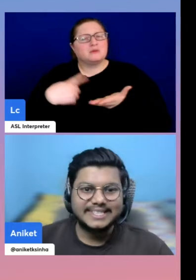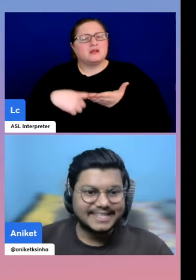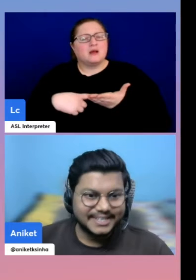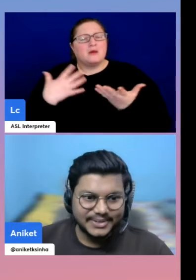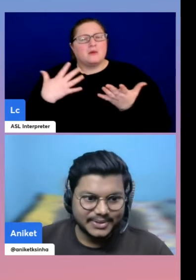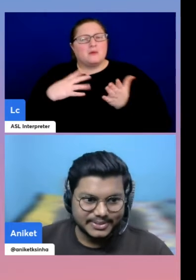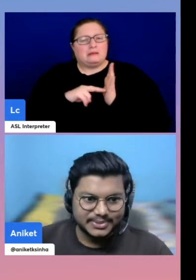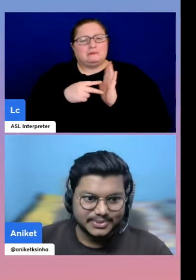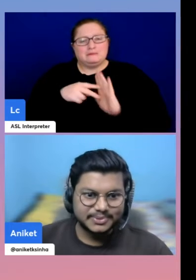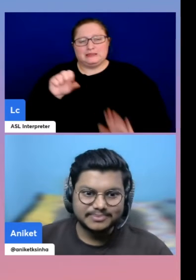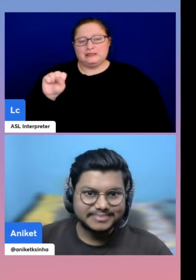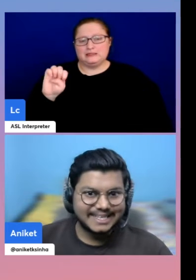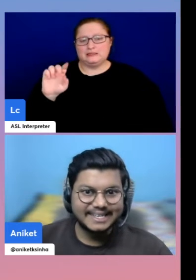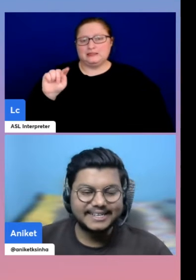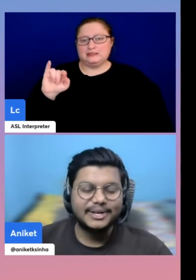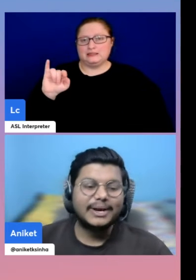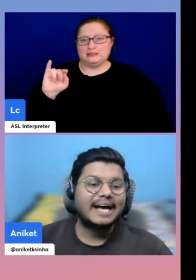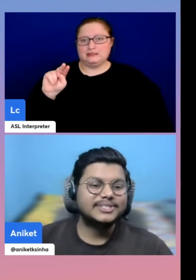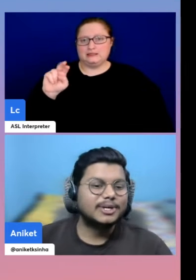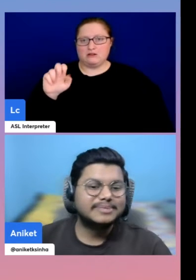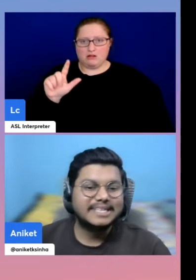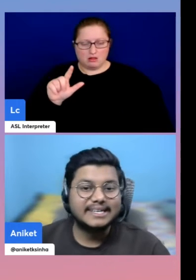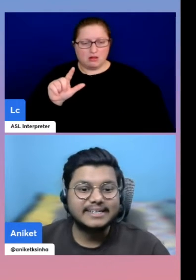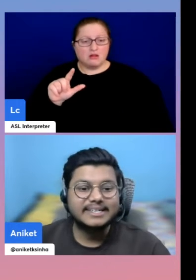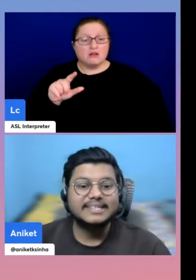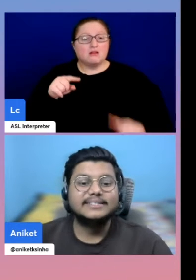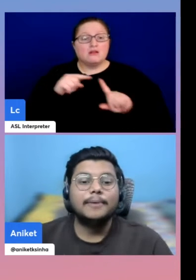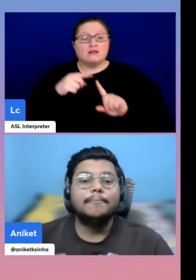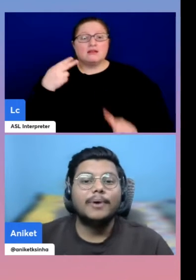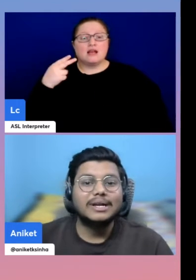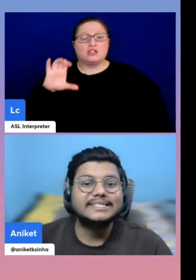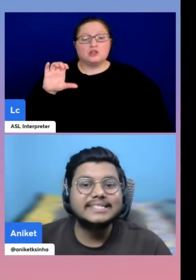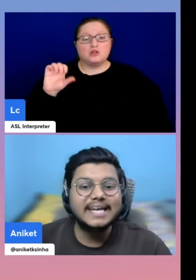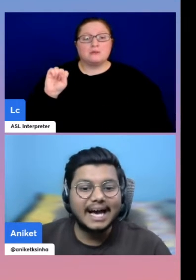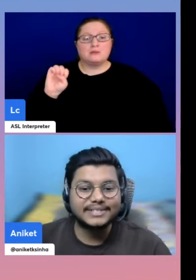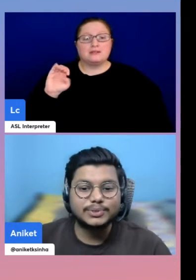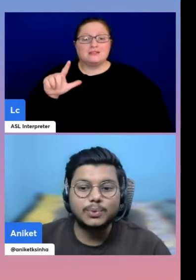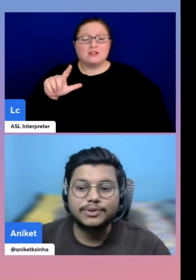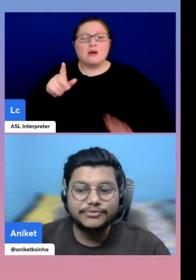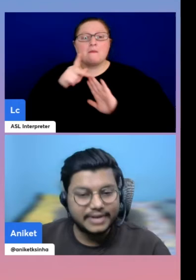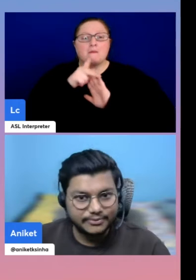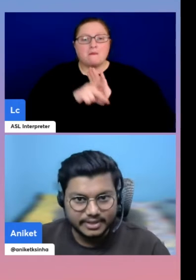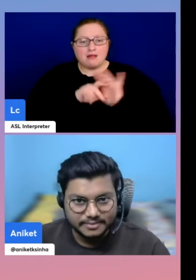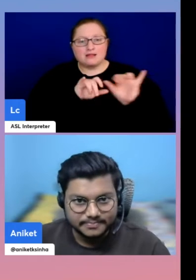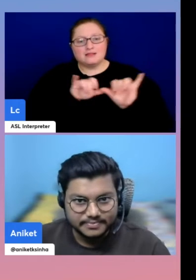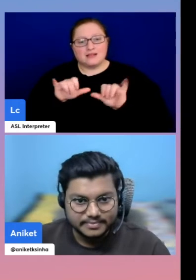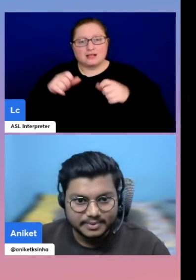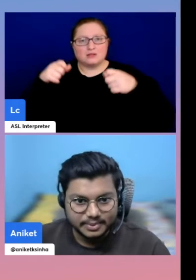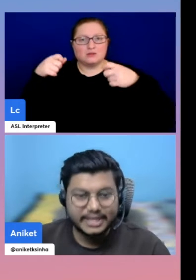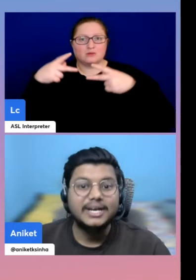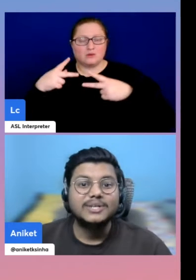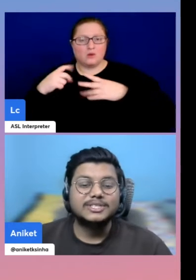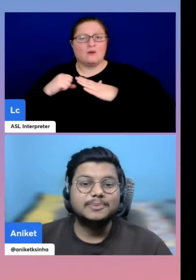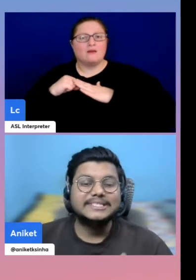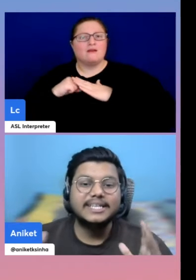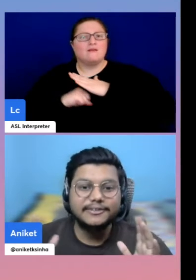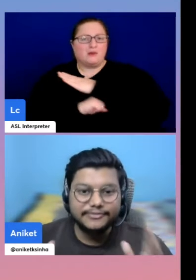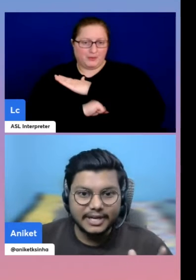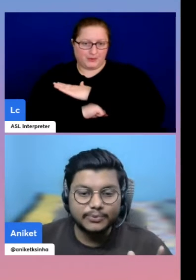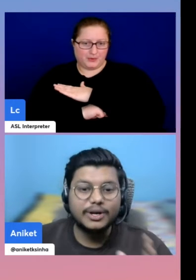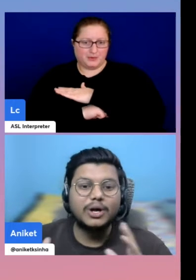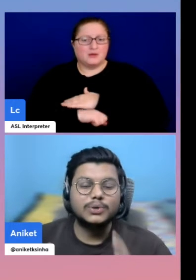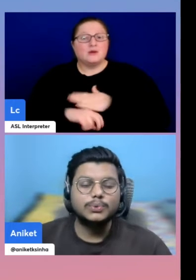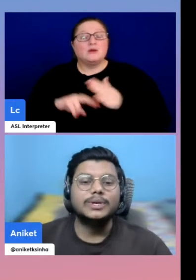on Sentinel also. So Sentinel or HashiCorp Sentinel is a policy as code framework. Okay, so it's basically